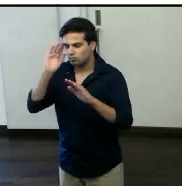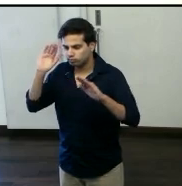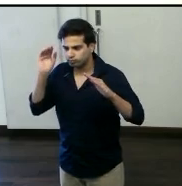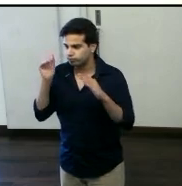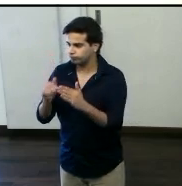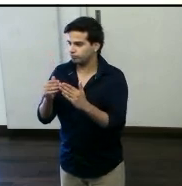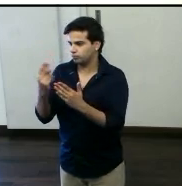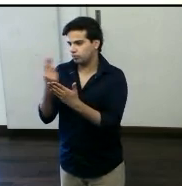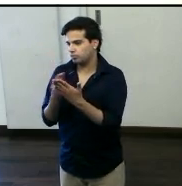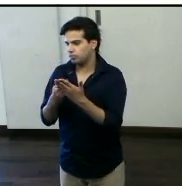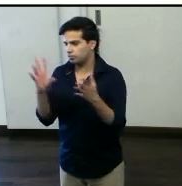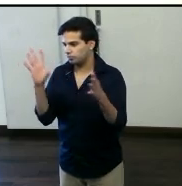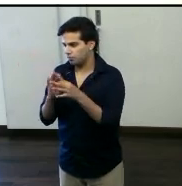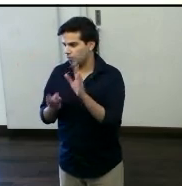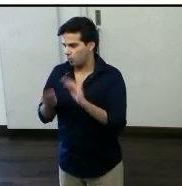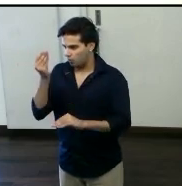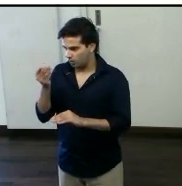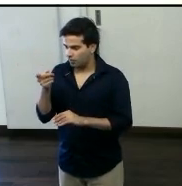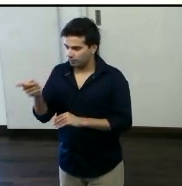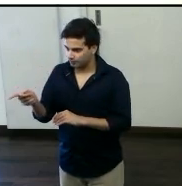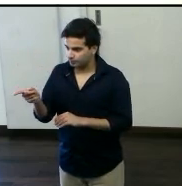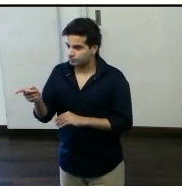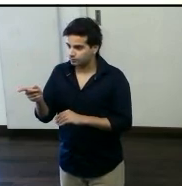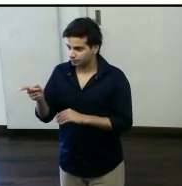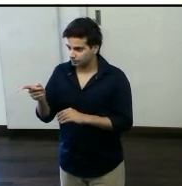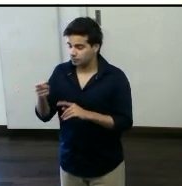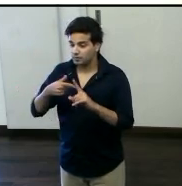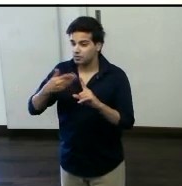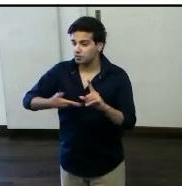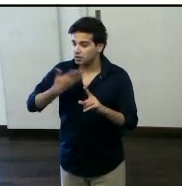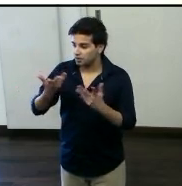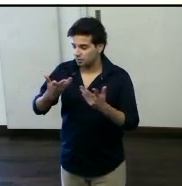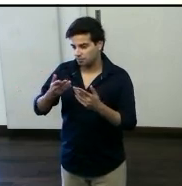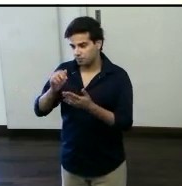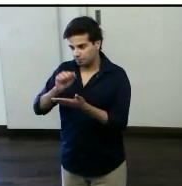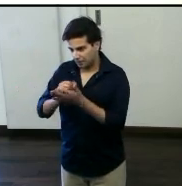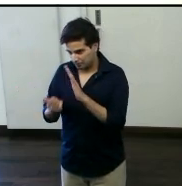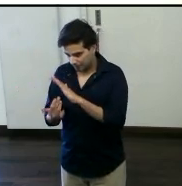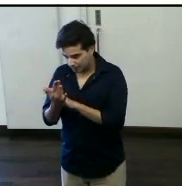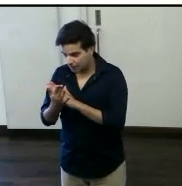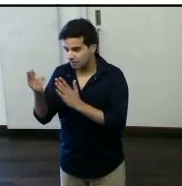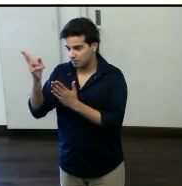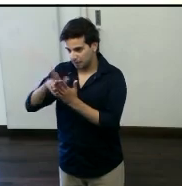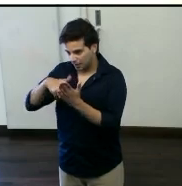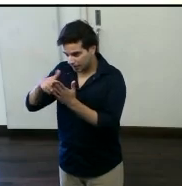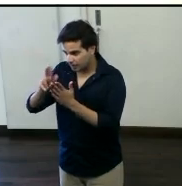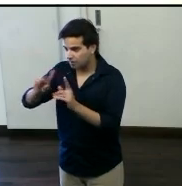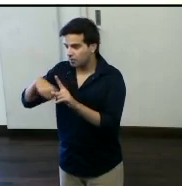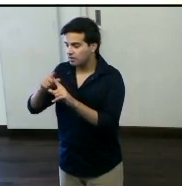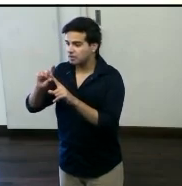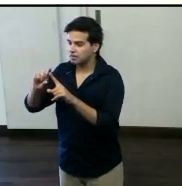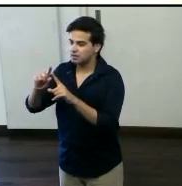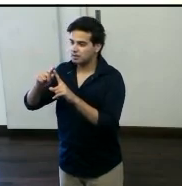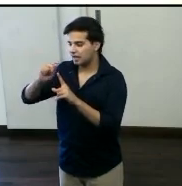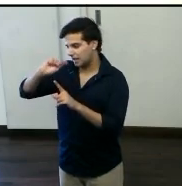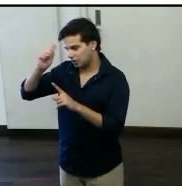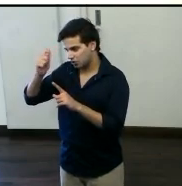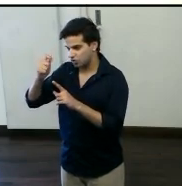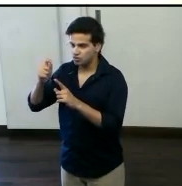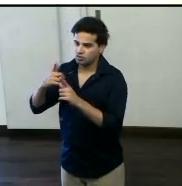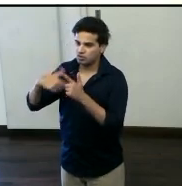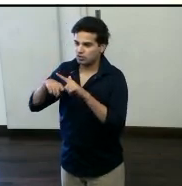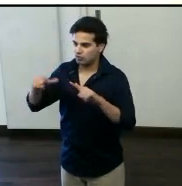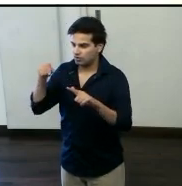meaning making. Trained in painting, printmaking, and English literature, he has developed an